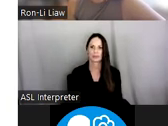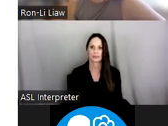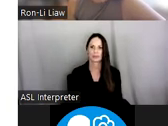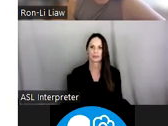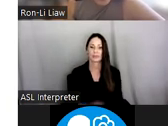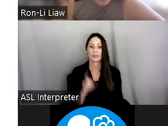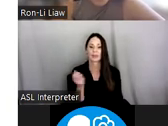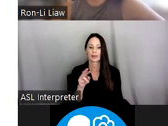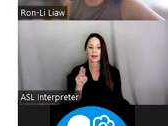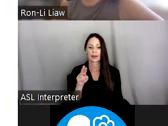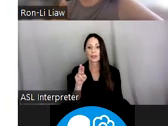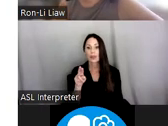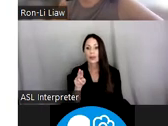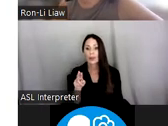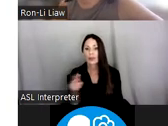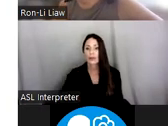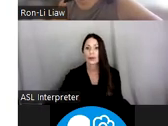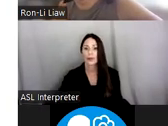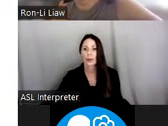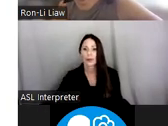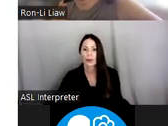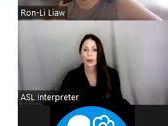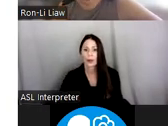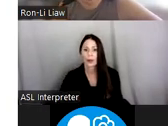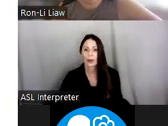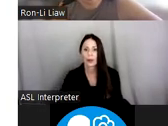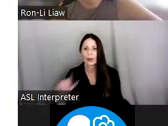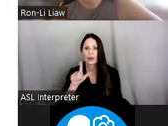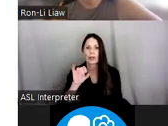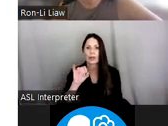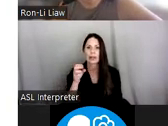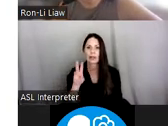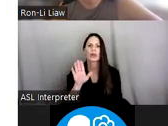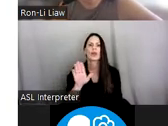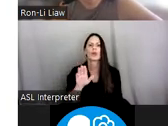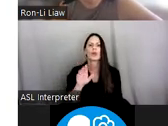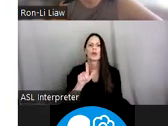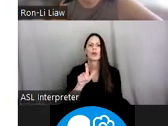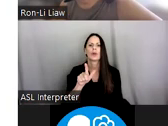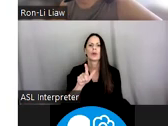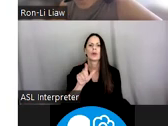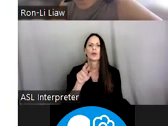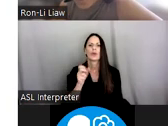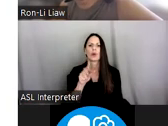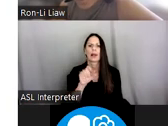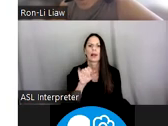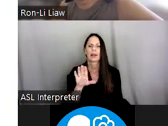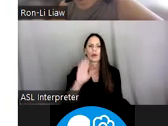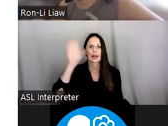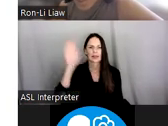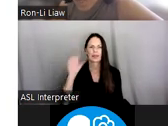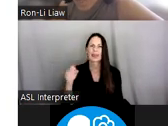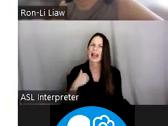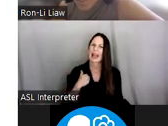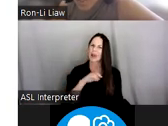Dr. Ron Lee, your hand is up. Thank you. Yeah, I just had a quick question about the Children, Youth, and Families work group.